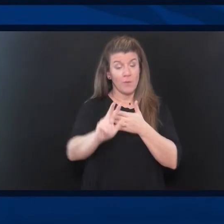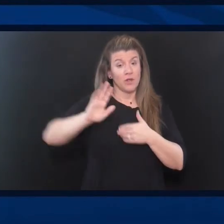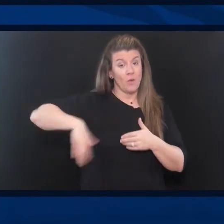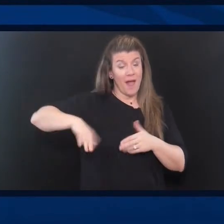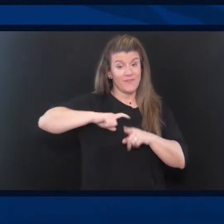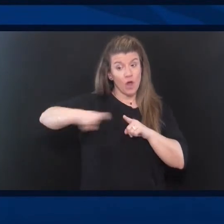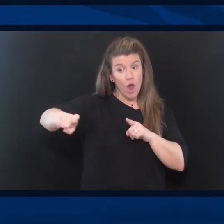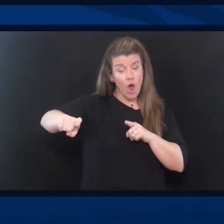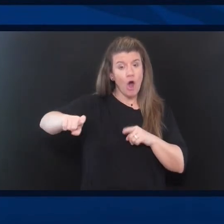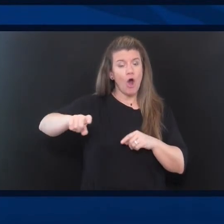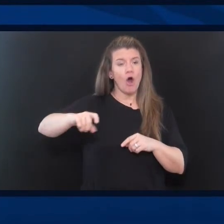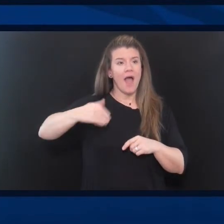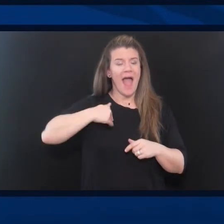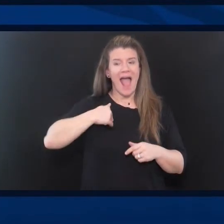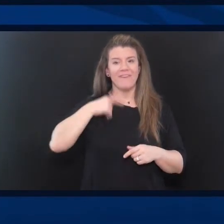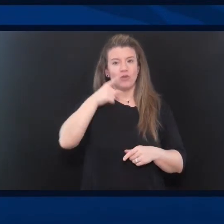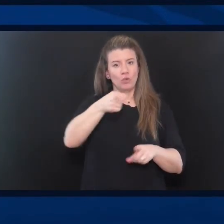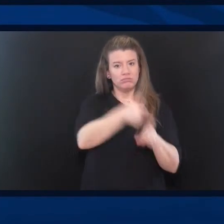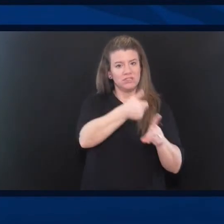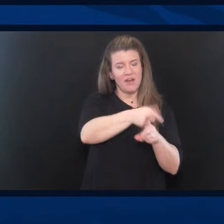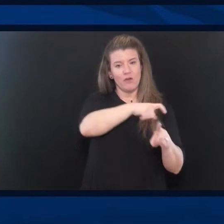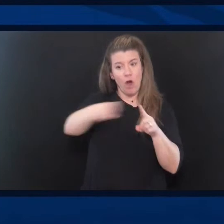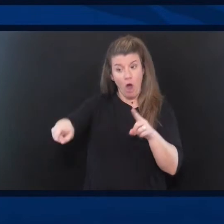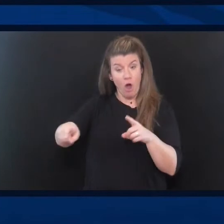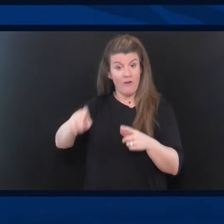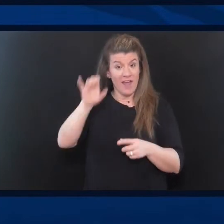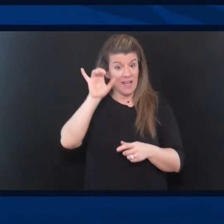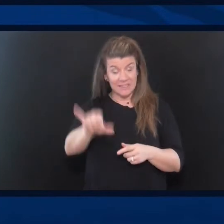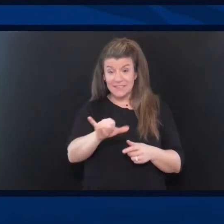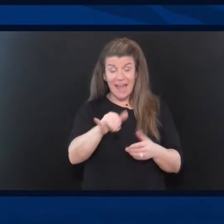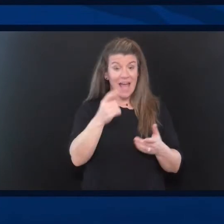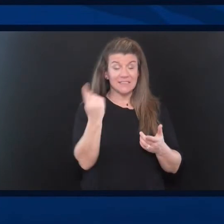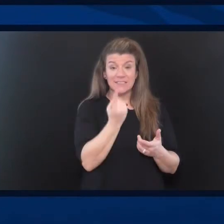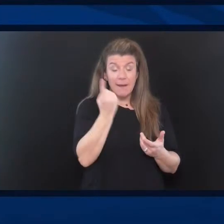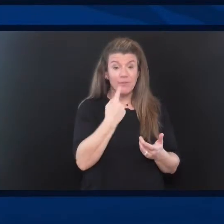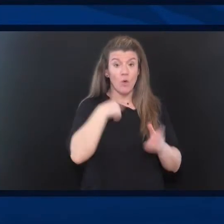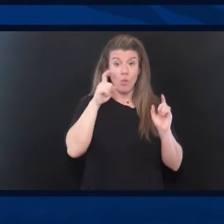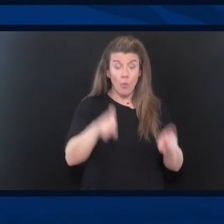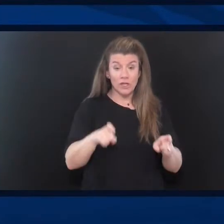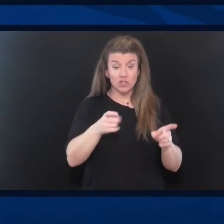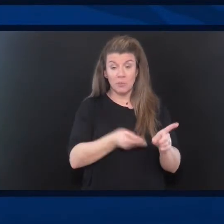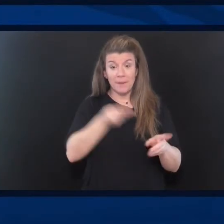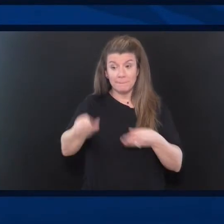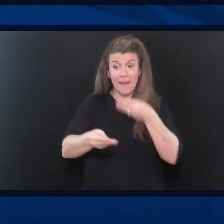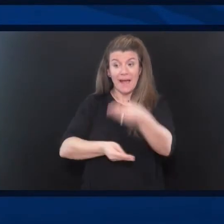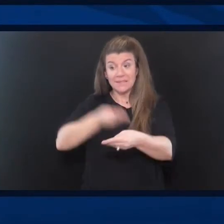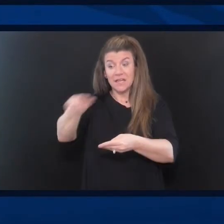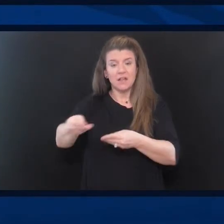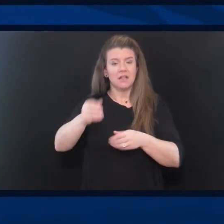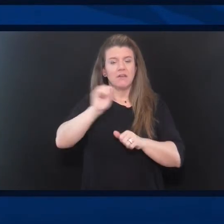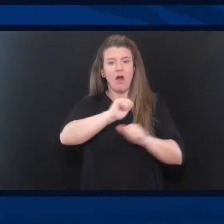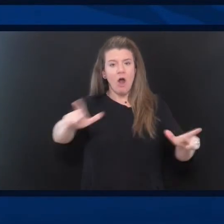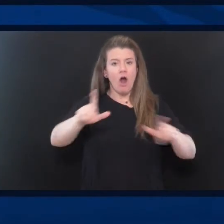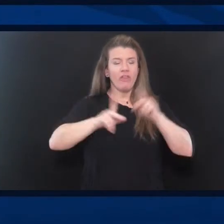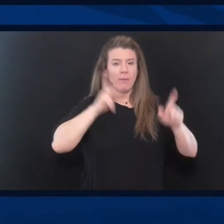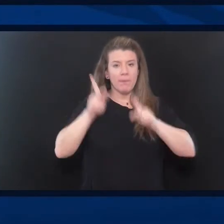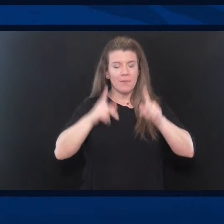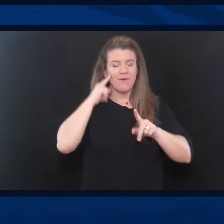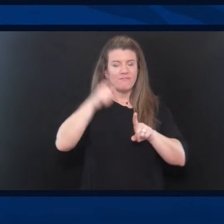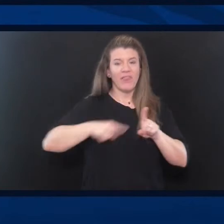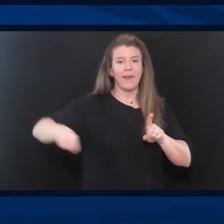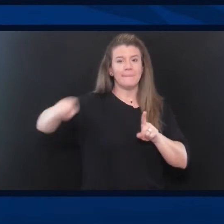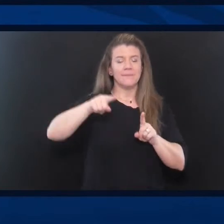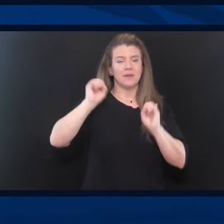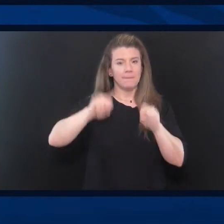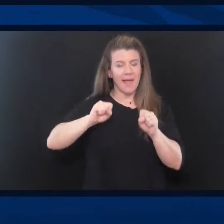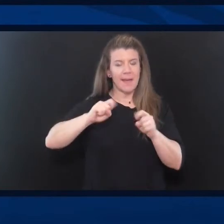call, to have people call. So is that a tip or a trick that we should be passing along to the public for them to